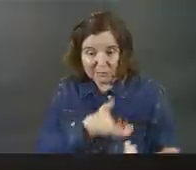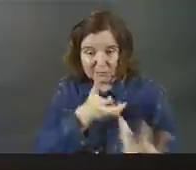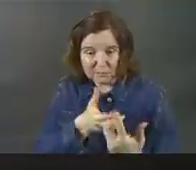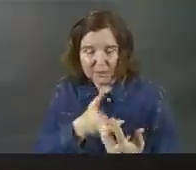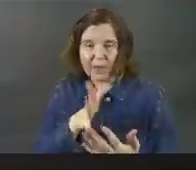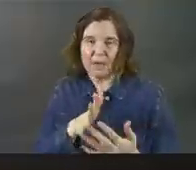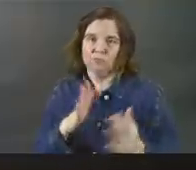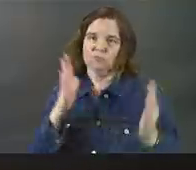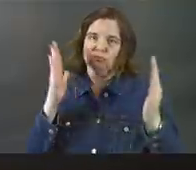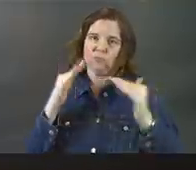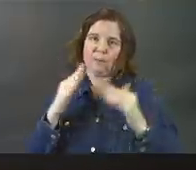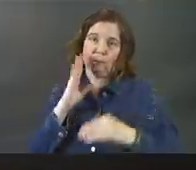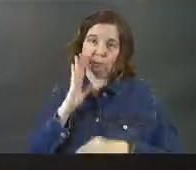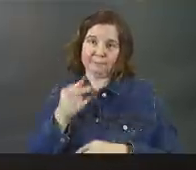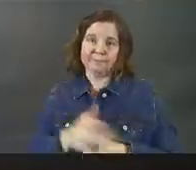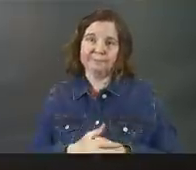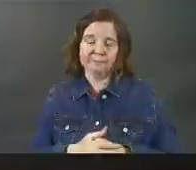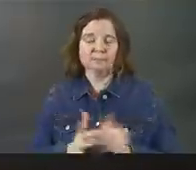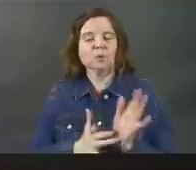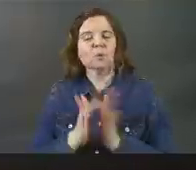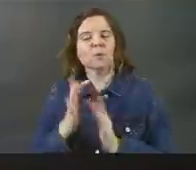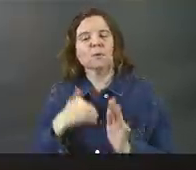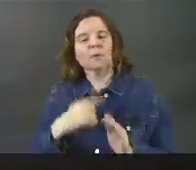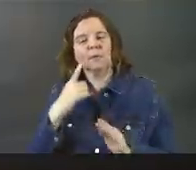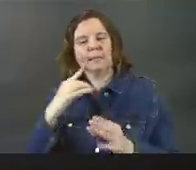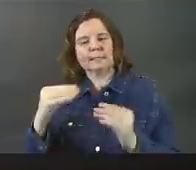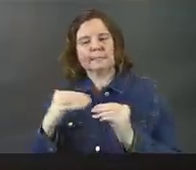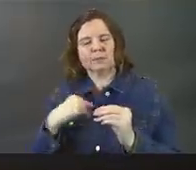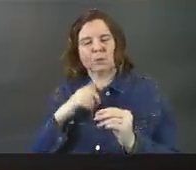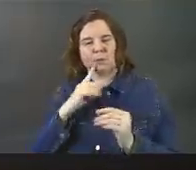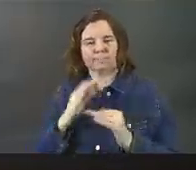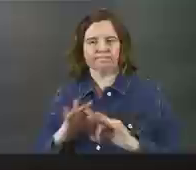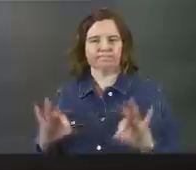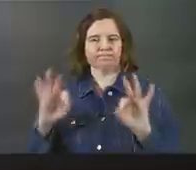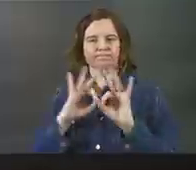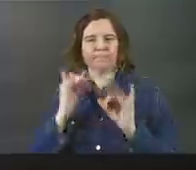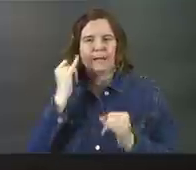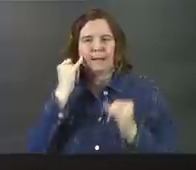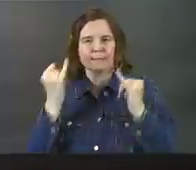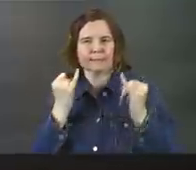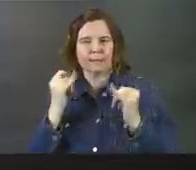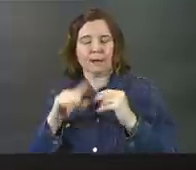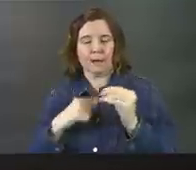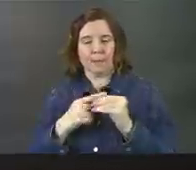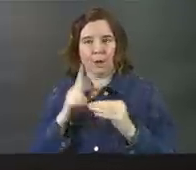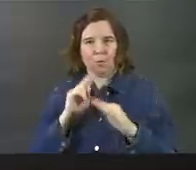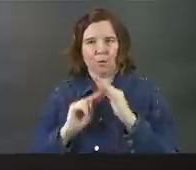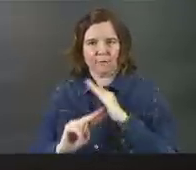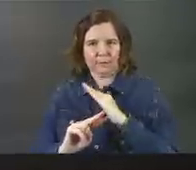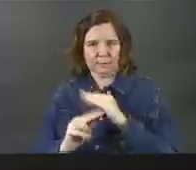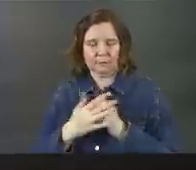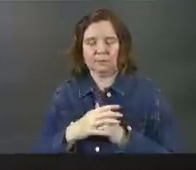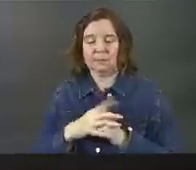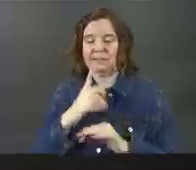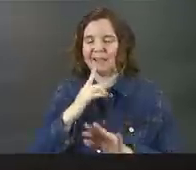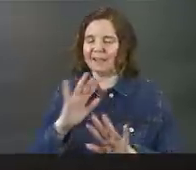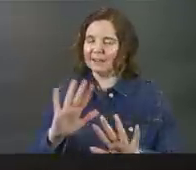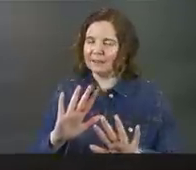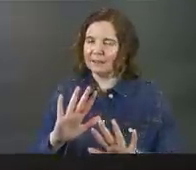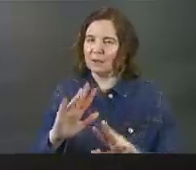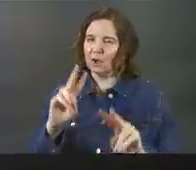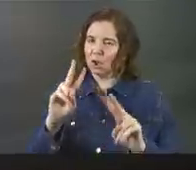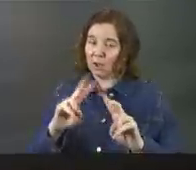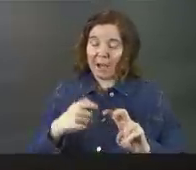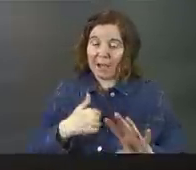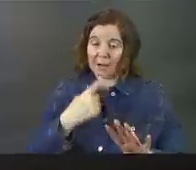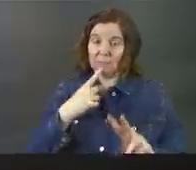out, you're in trouble. And so Jesus, I think, teaches us this really important idea about prophecy, saying, look